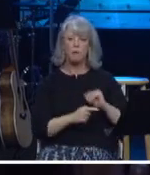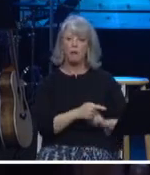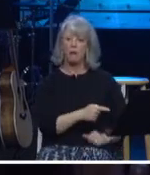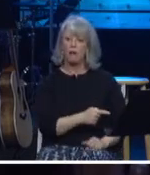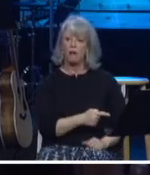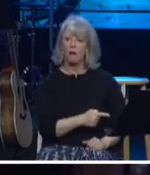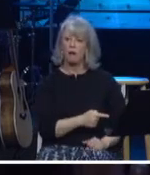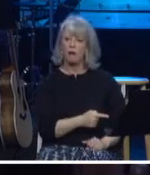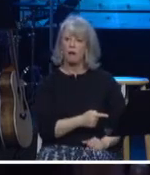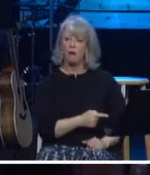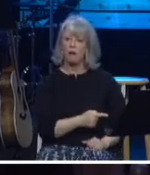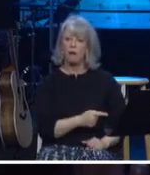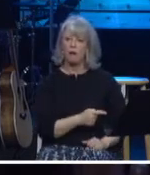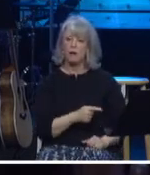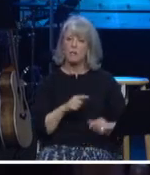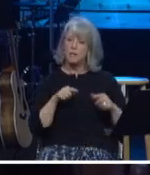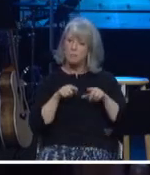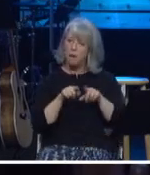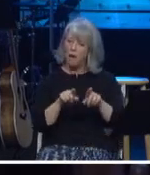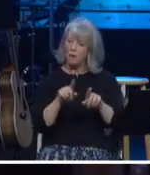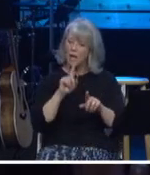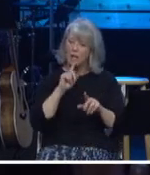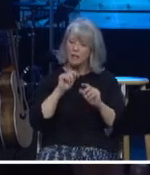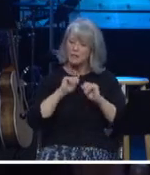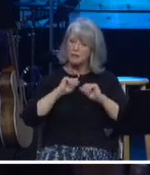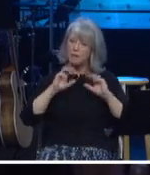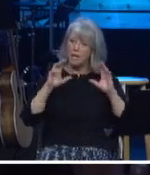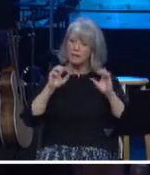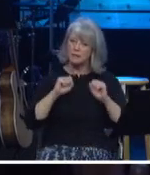The parallel really is amazing.